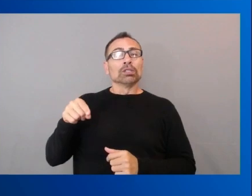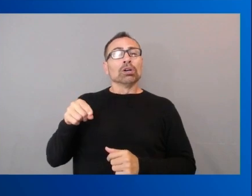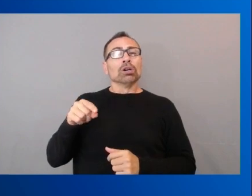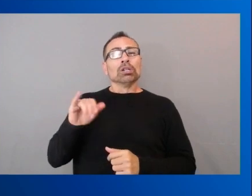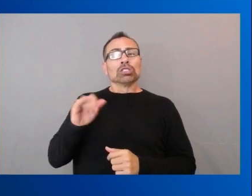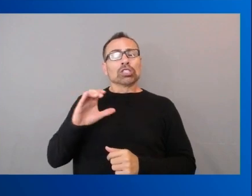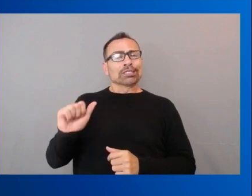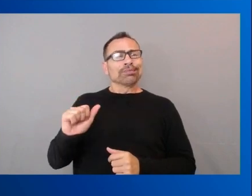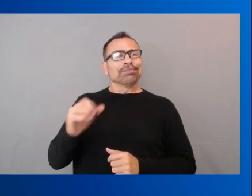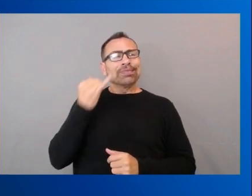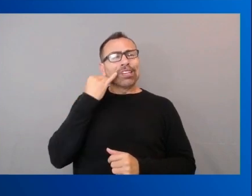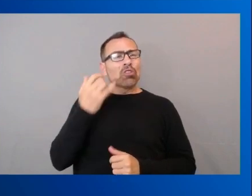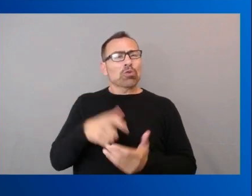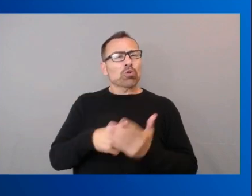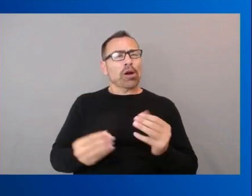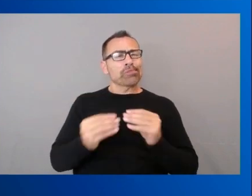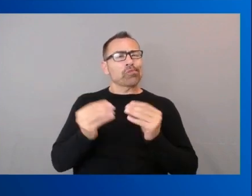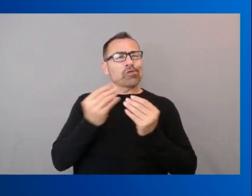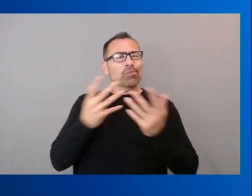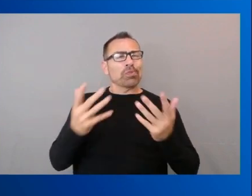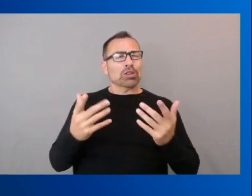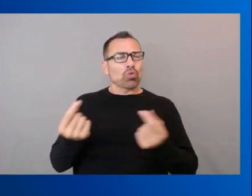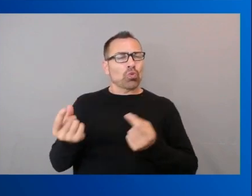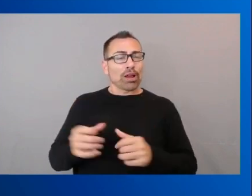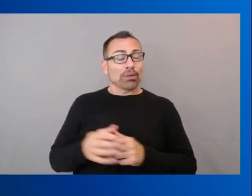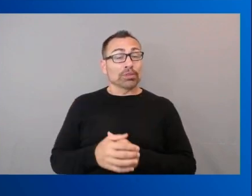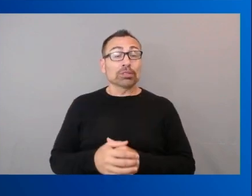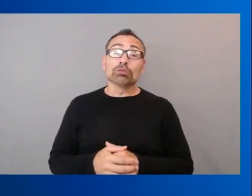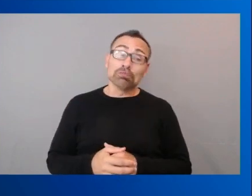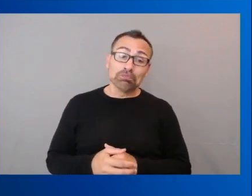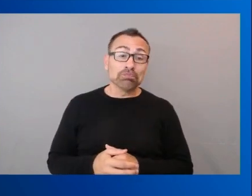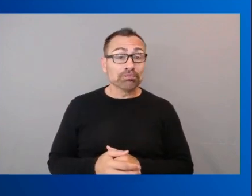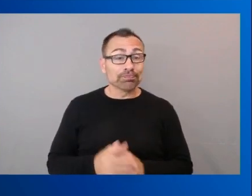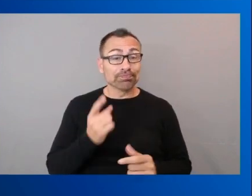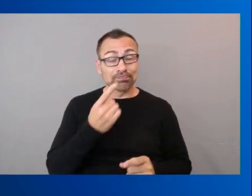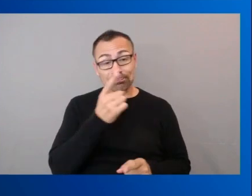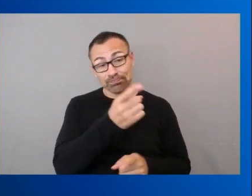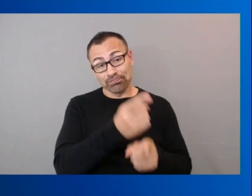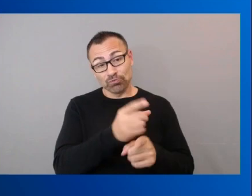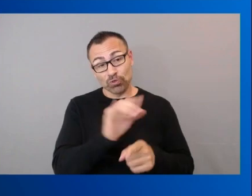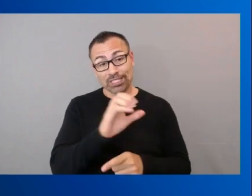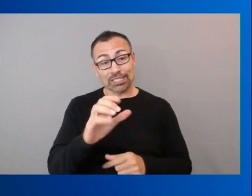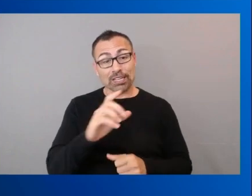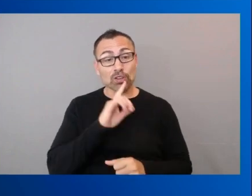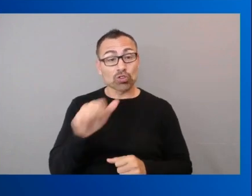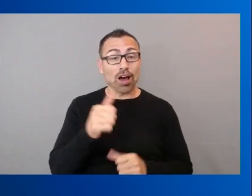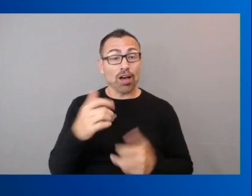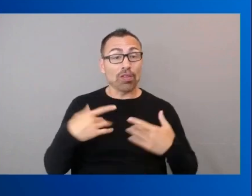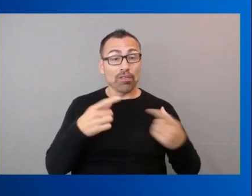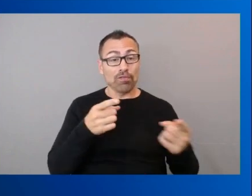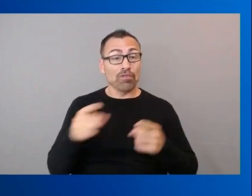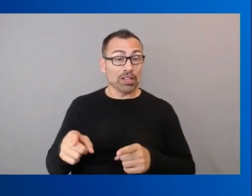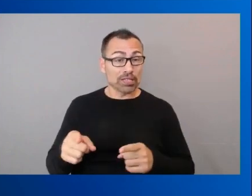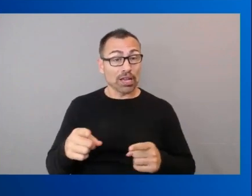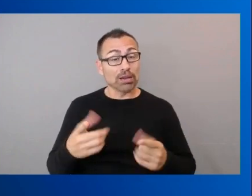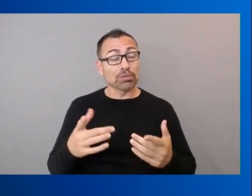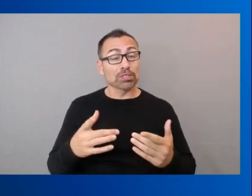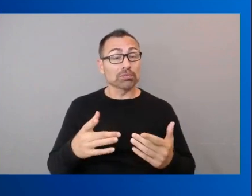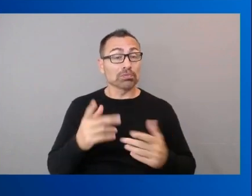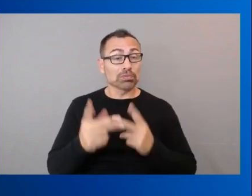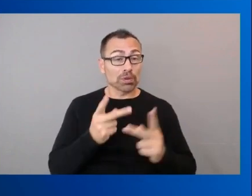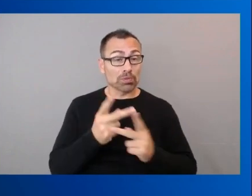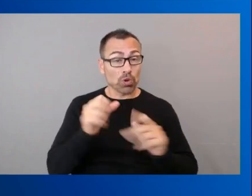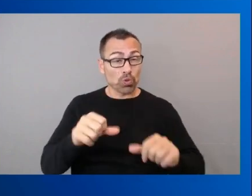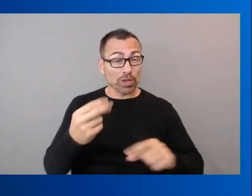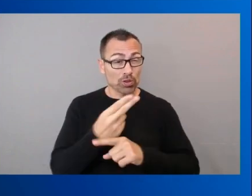so there's other events, other event types that we can use to process some information, which I'm going to go through in a second actually, but